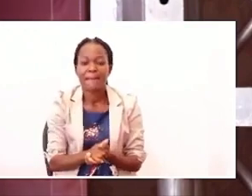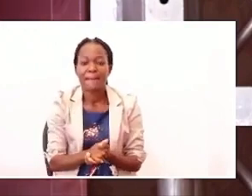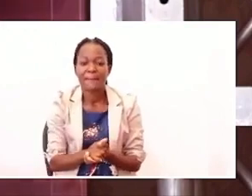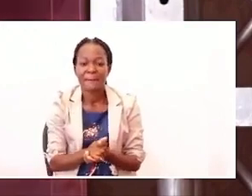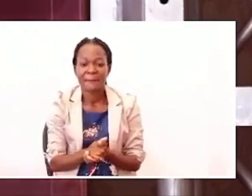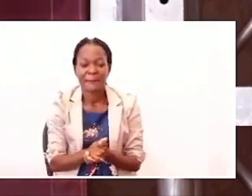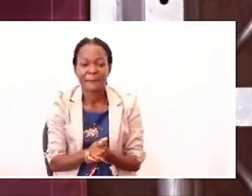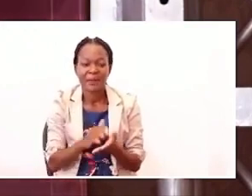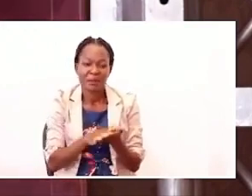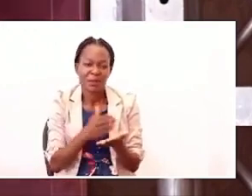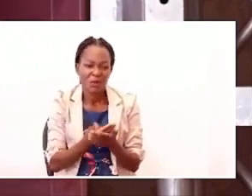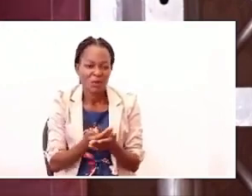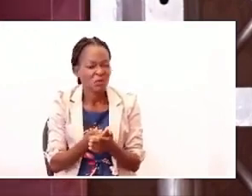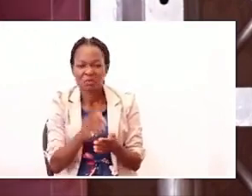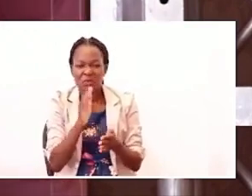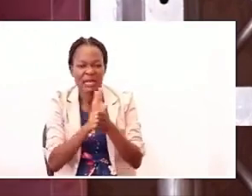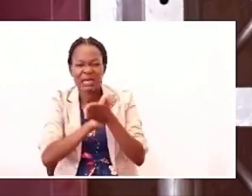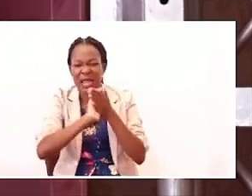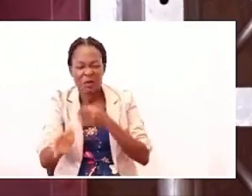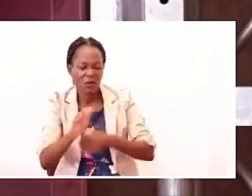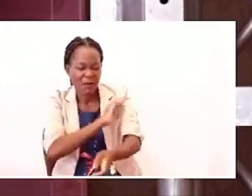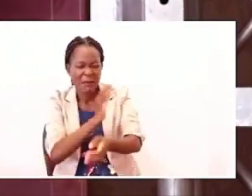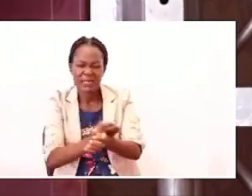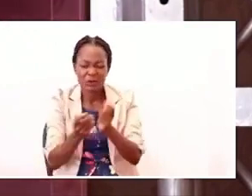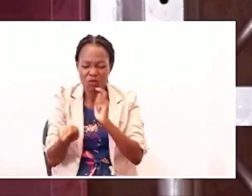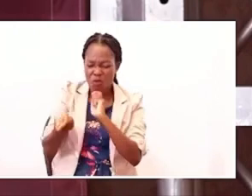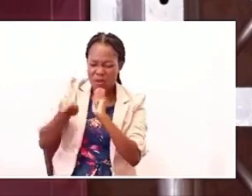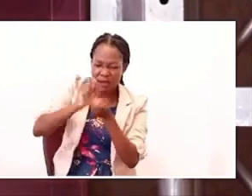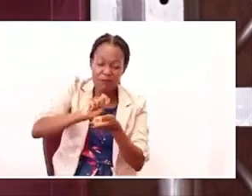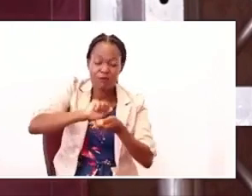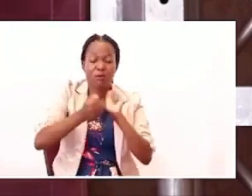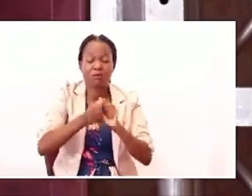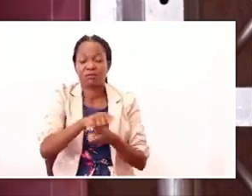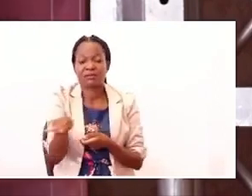And because of that weak capacity to recover from these shocks,